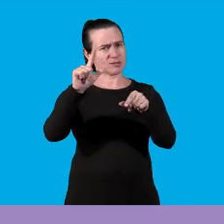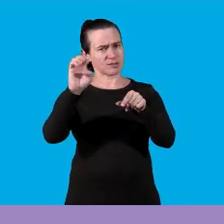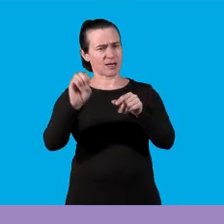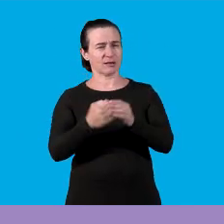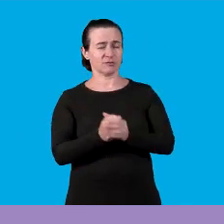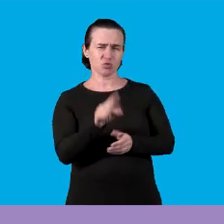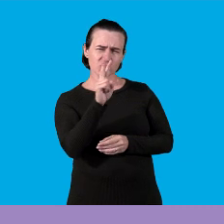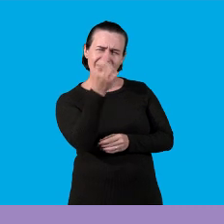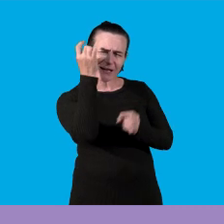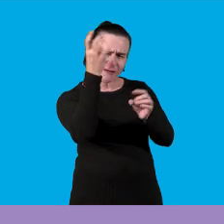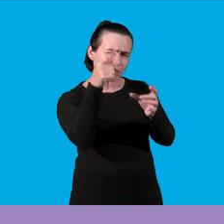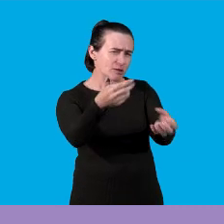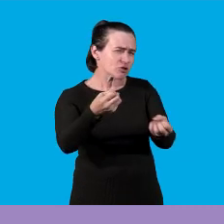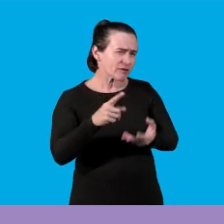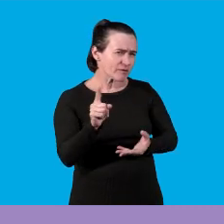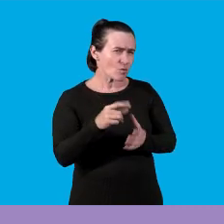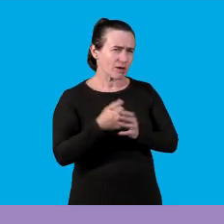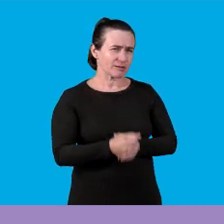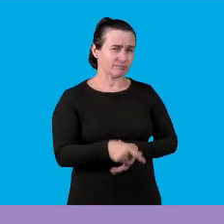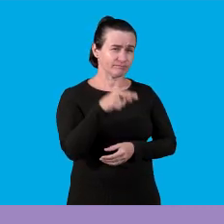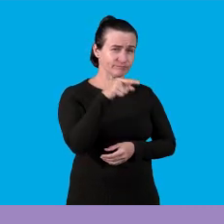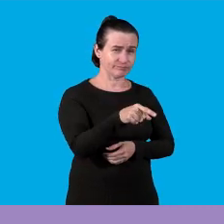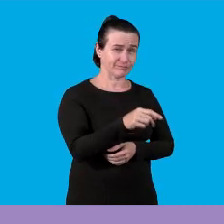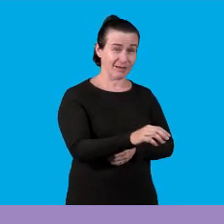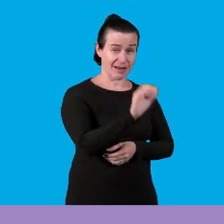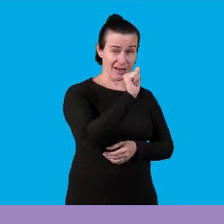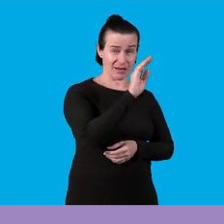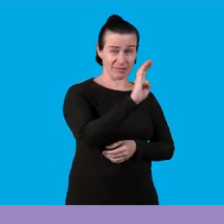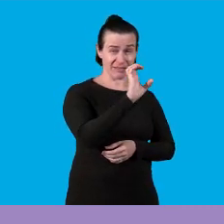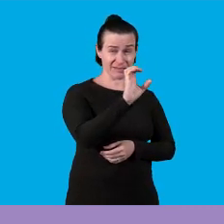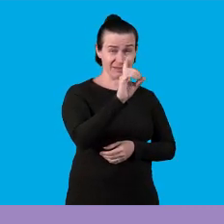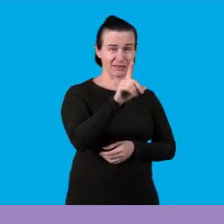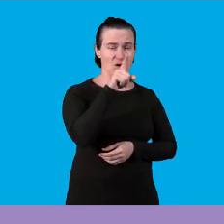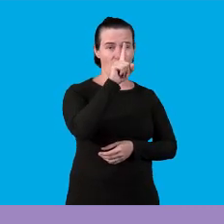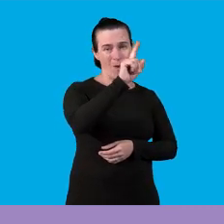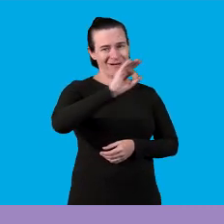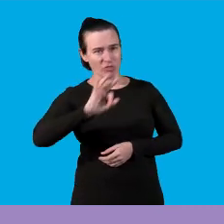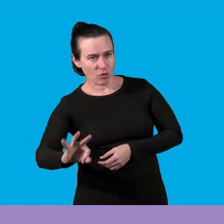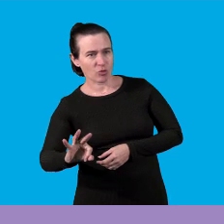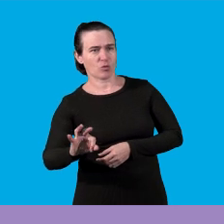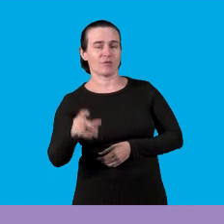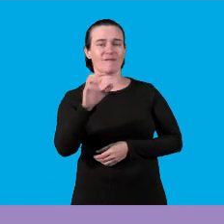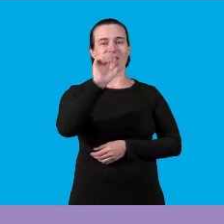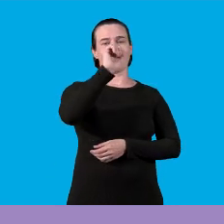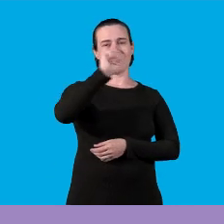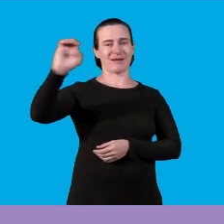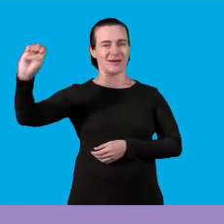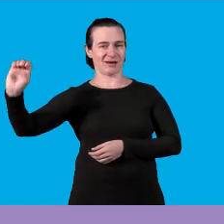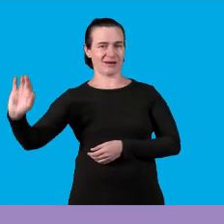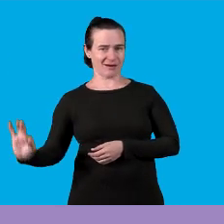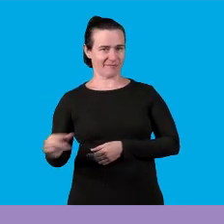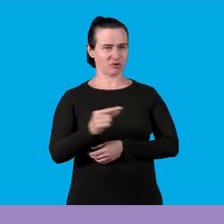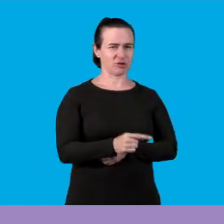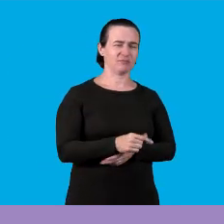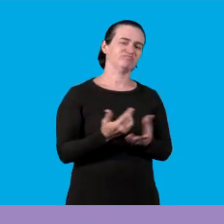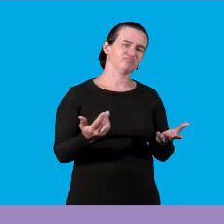a third of AEFG. There we see it in the structure. That means if that